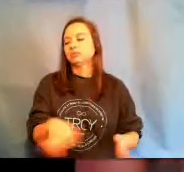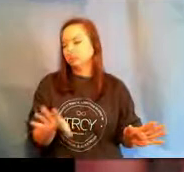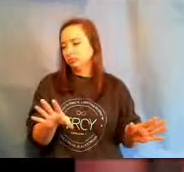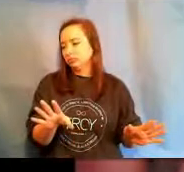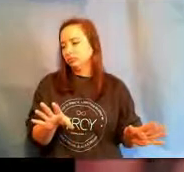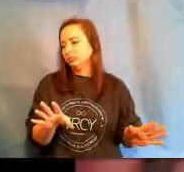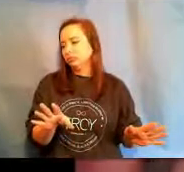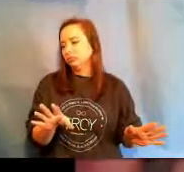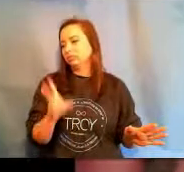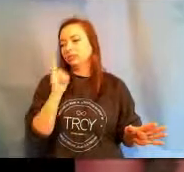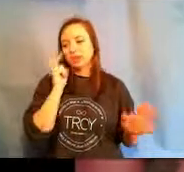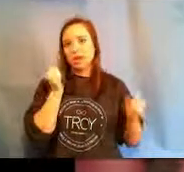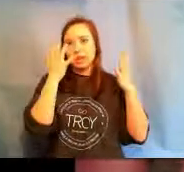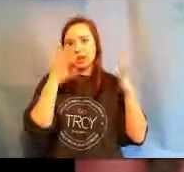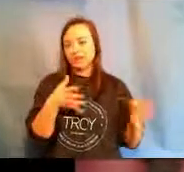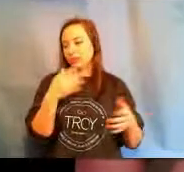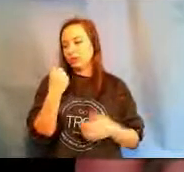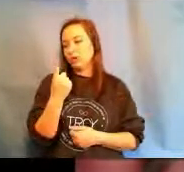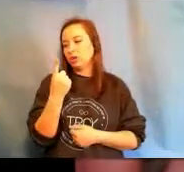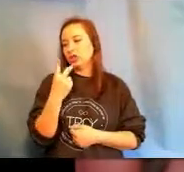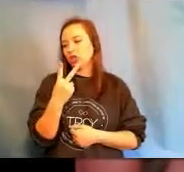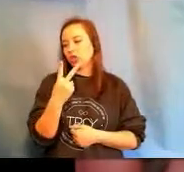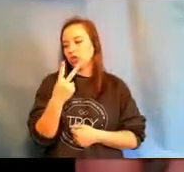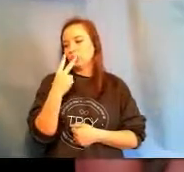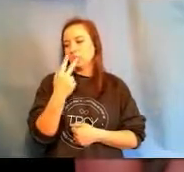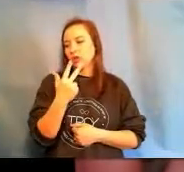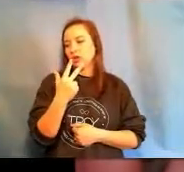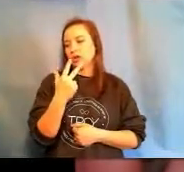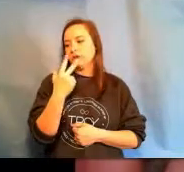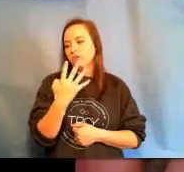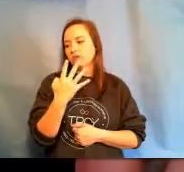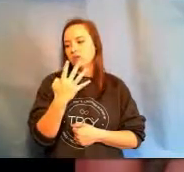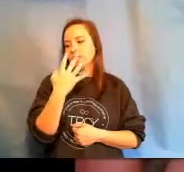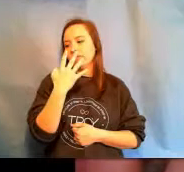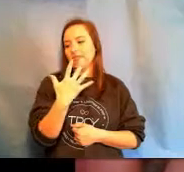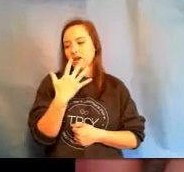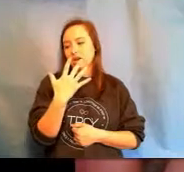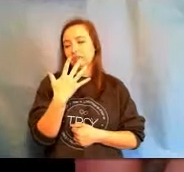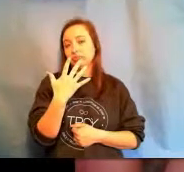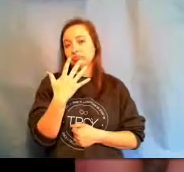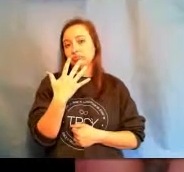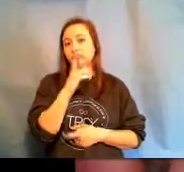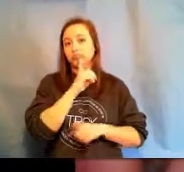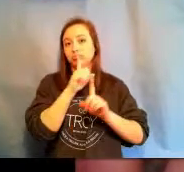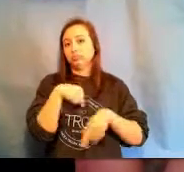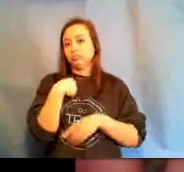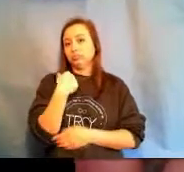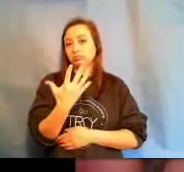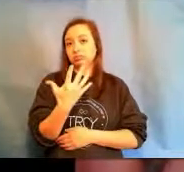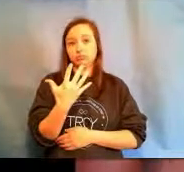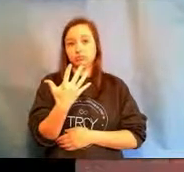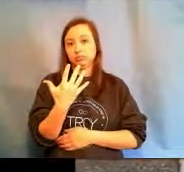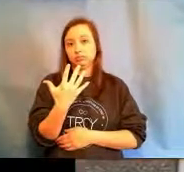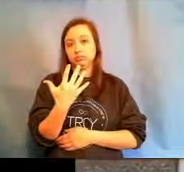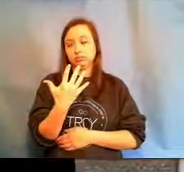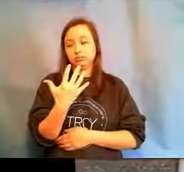4. So let's count how many she has left. 1, 2, 3, 4, 5. So our answer